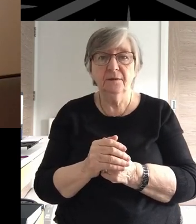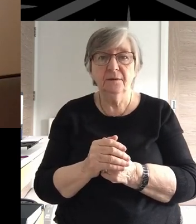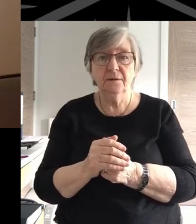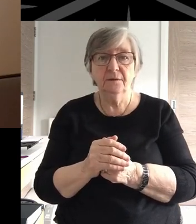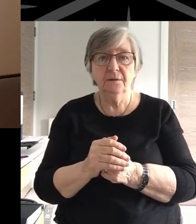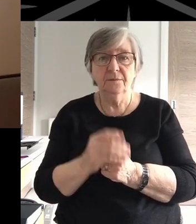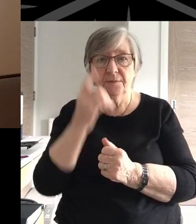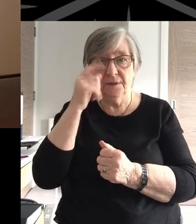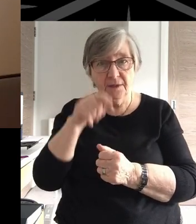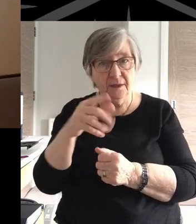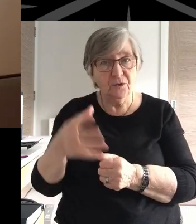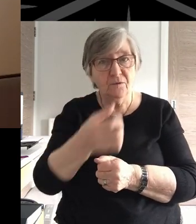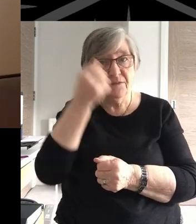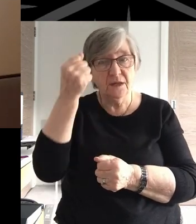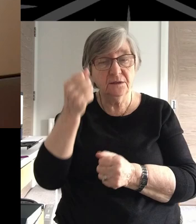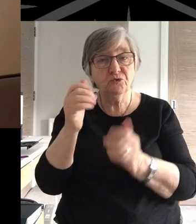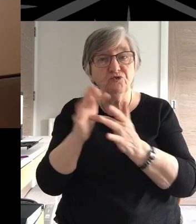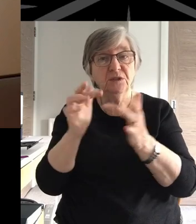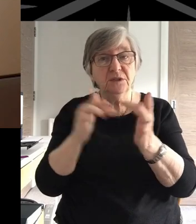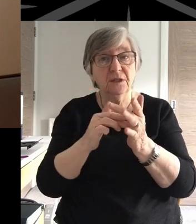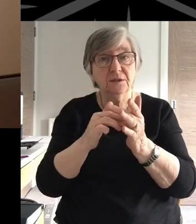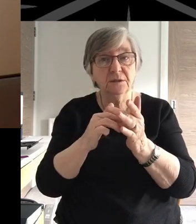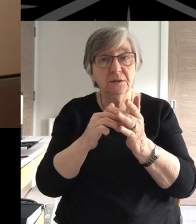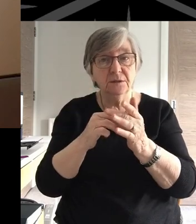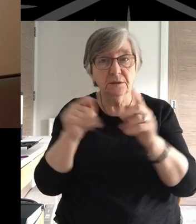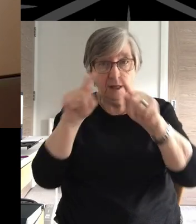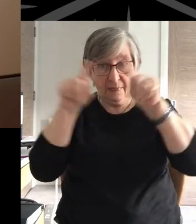Can you find Jesus in the picture?